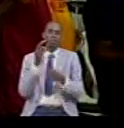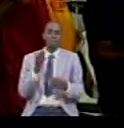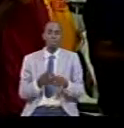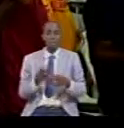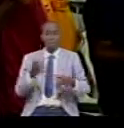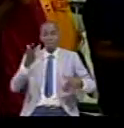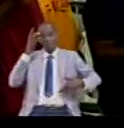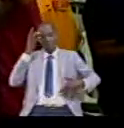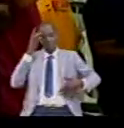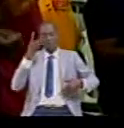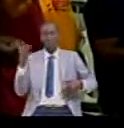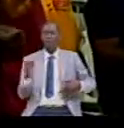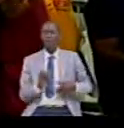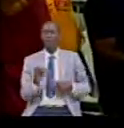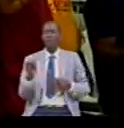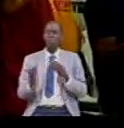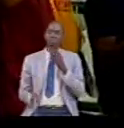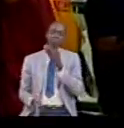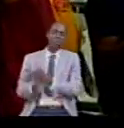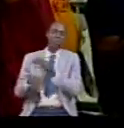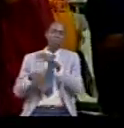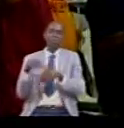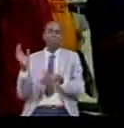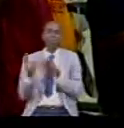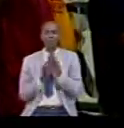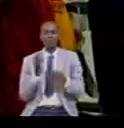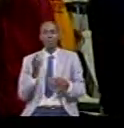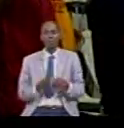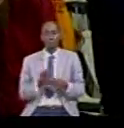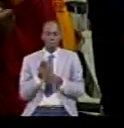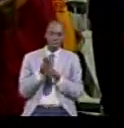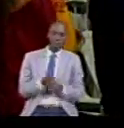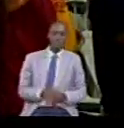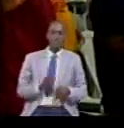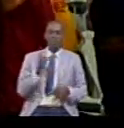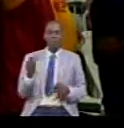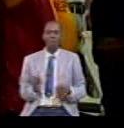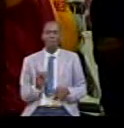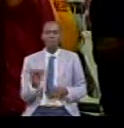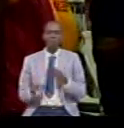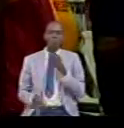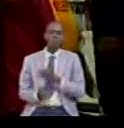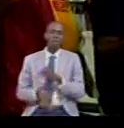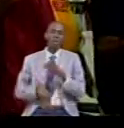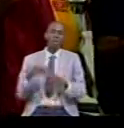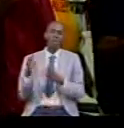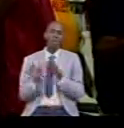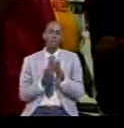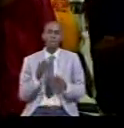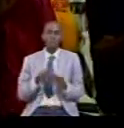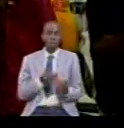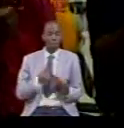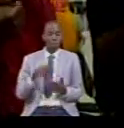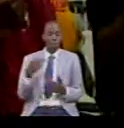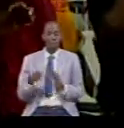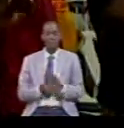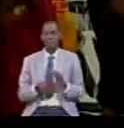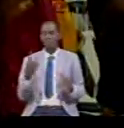Sickness, forever gone. Oppression, forever gone. Weakness, forever